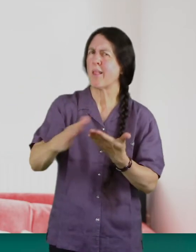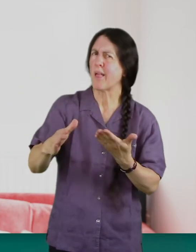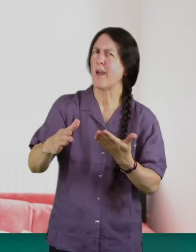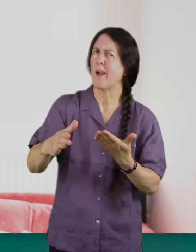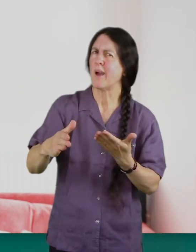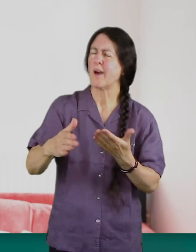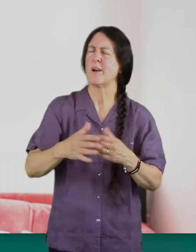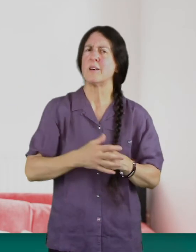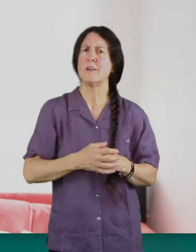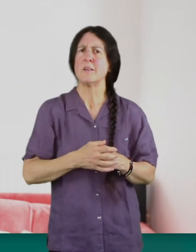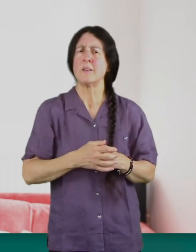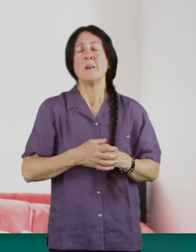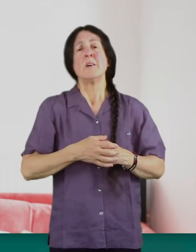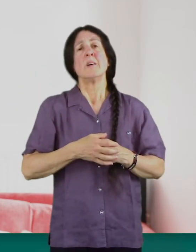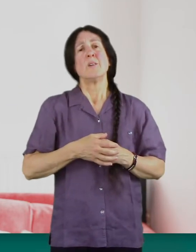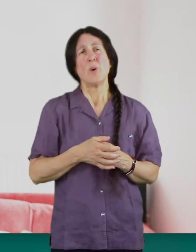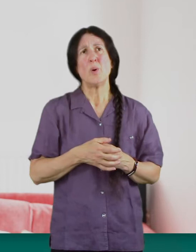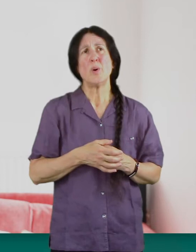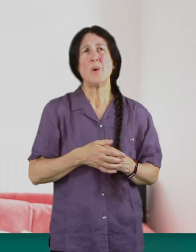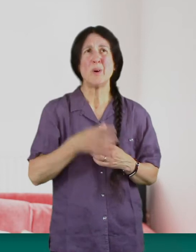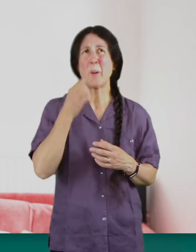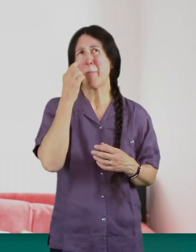move. There's a sense where